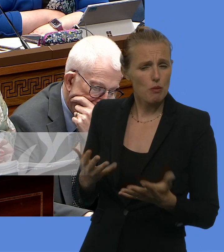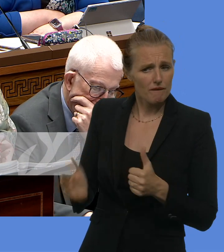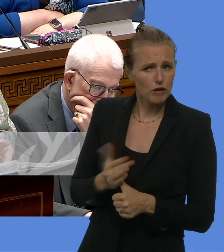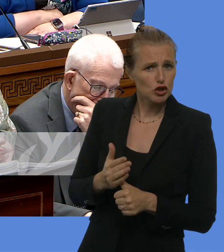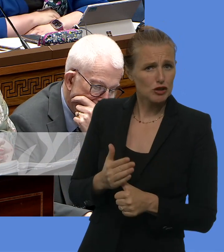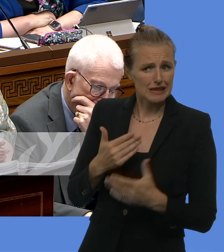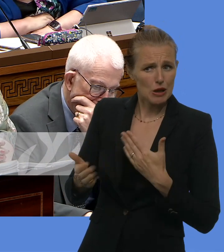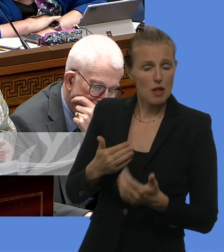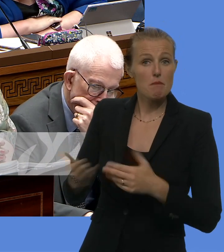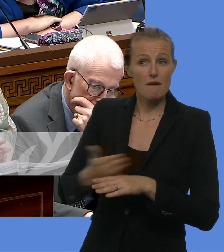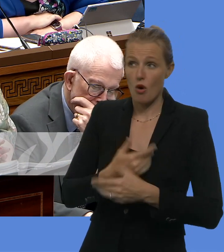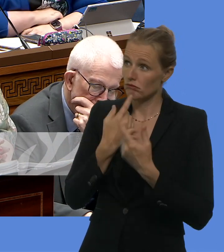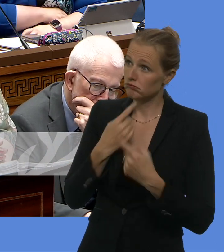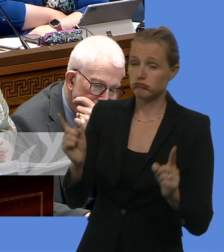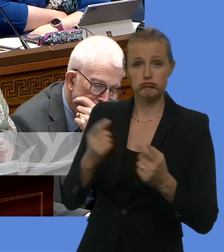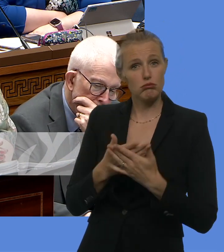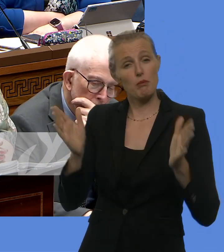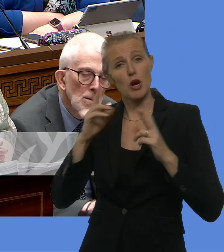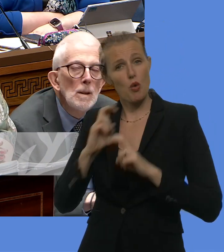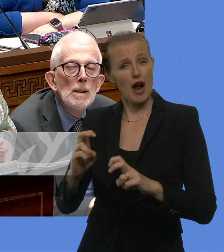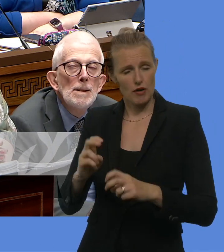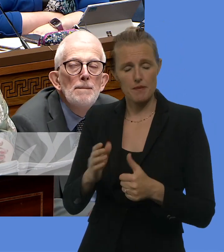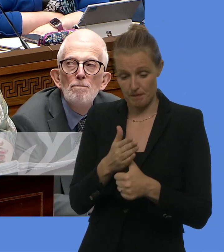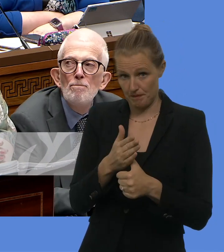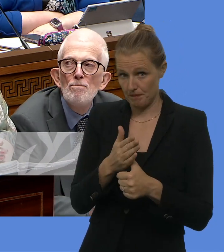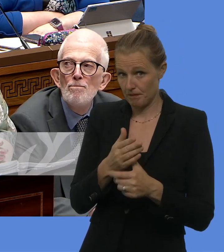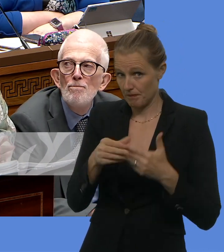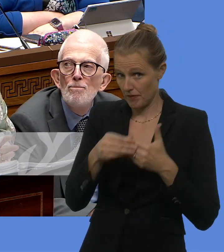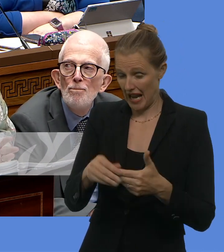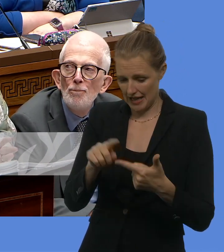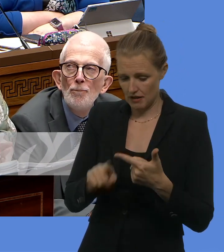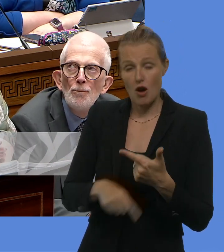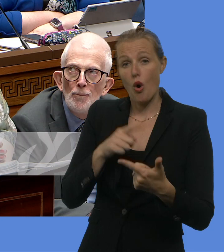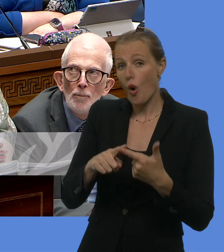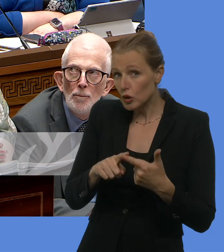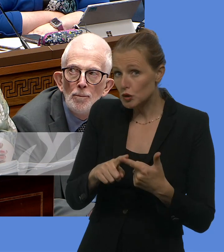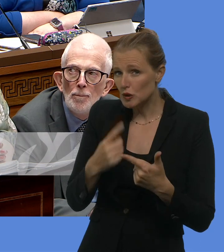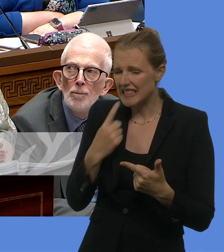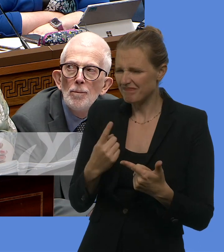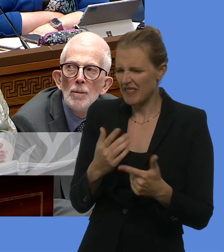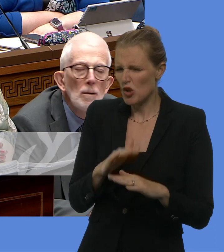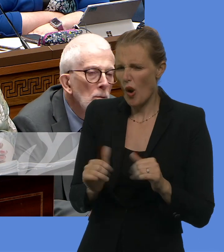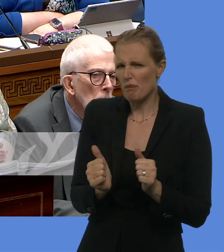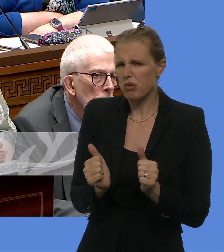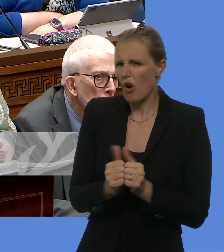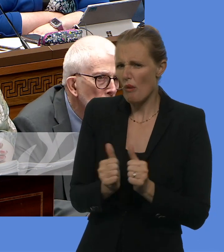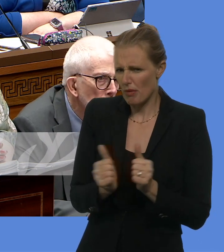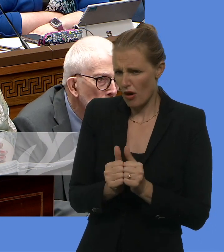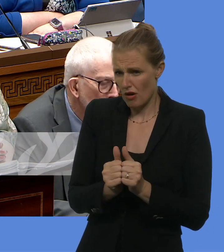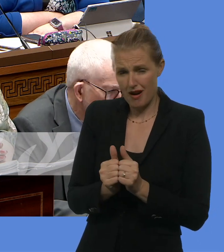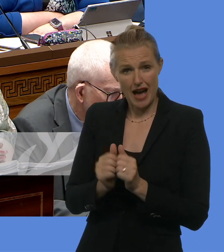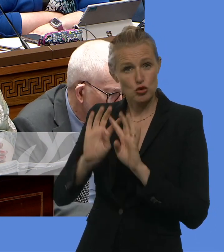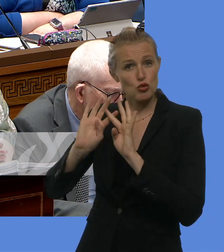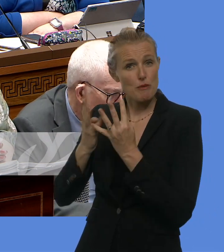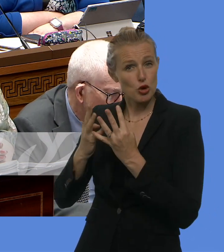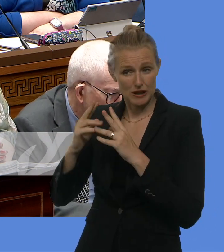issue before proceeding. It is also the case that it would be improper, though not impossible, to cut across what is a tribunal system which